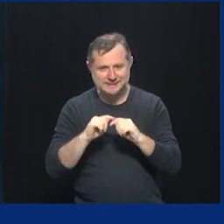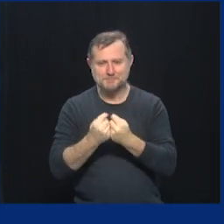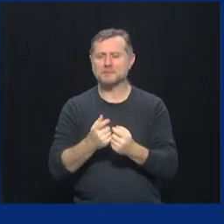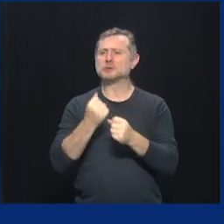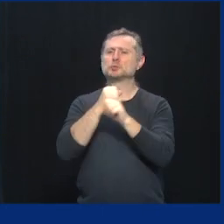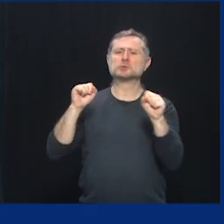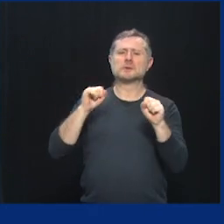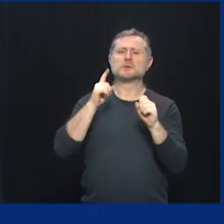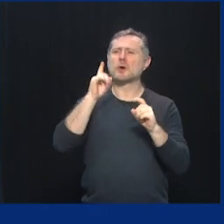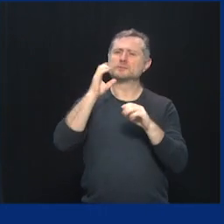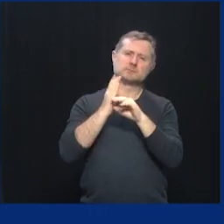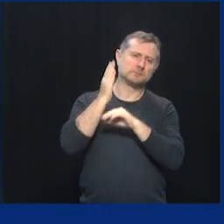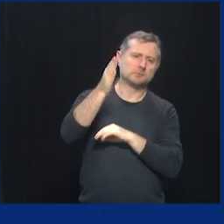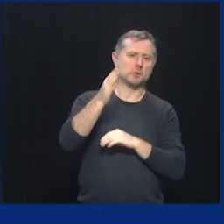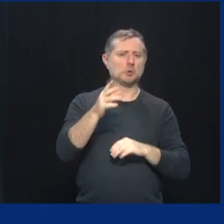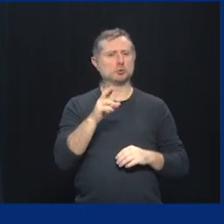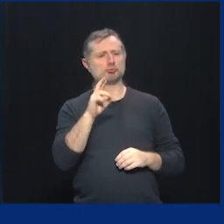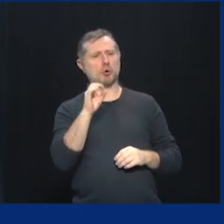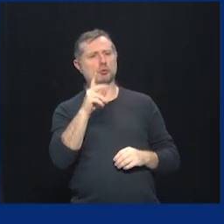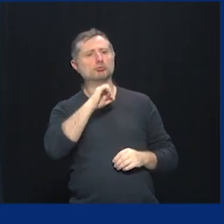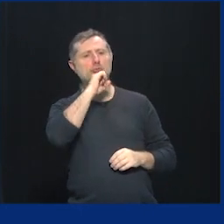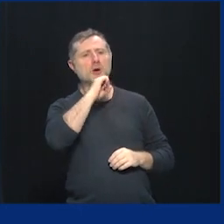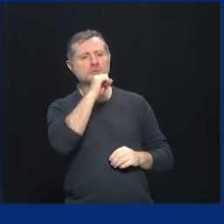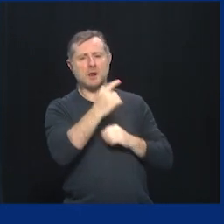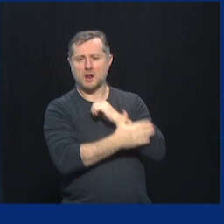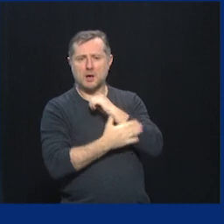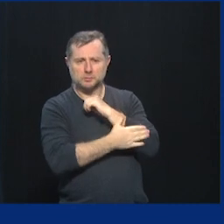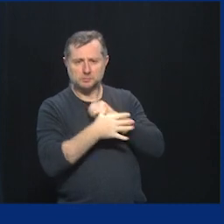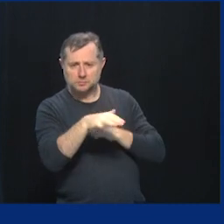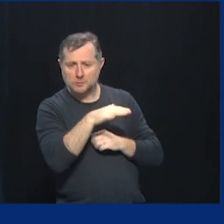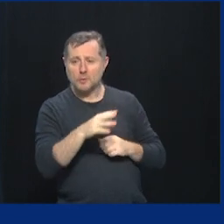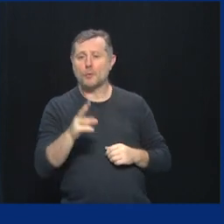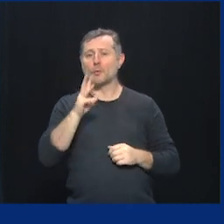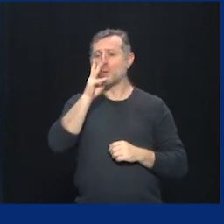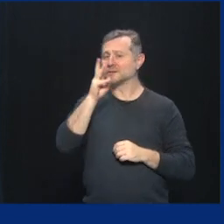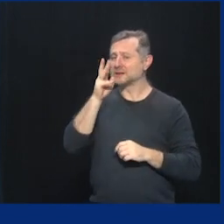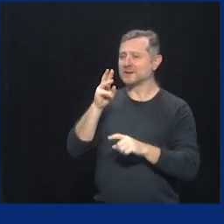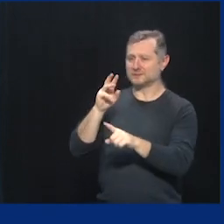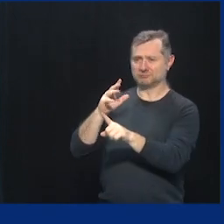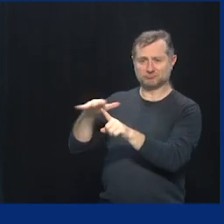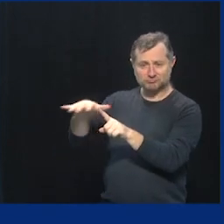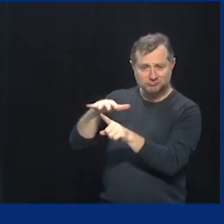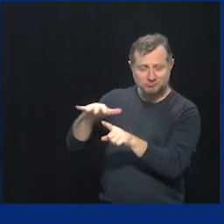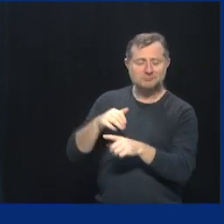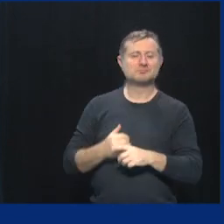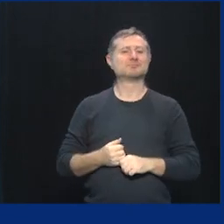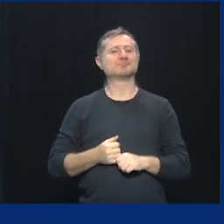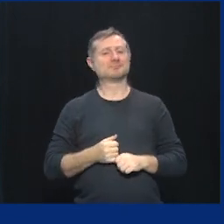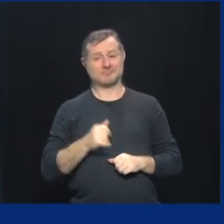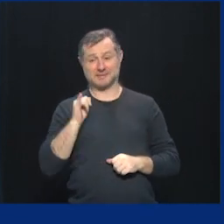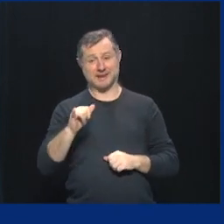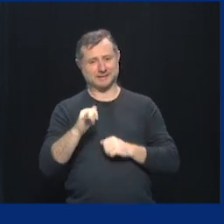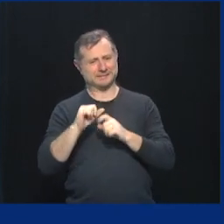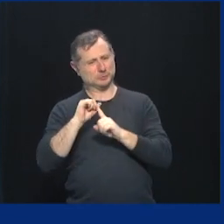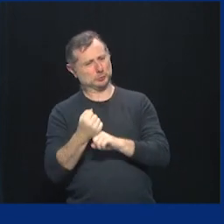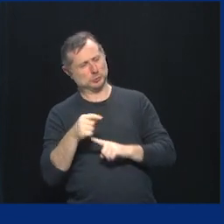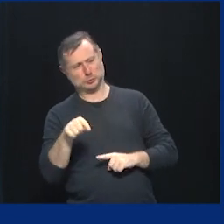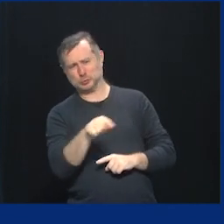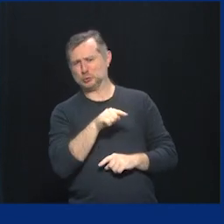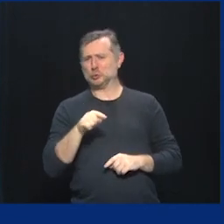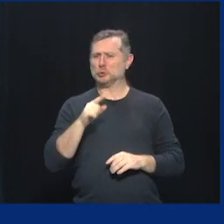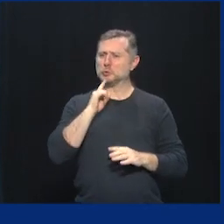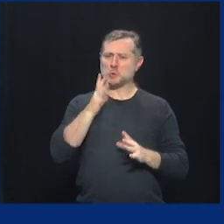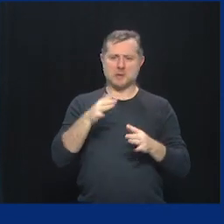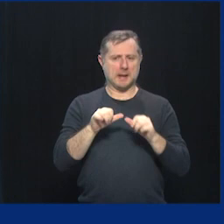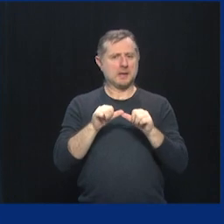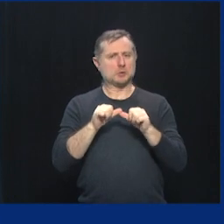Westchester and Rockland County alone. So this is the scenario as we speak today, but I'll be giving continuing reports. What I wanted